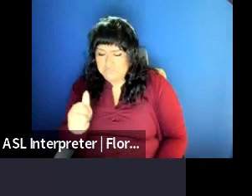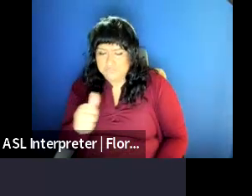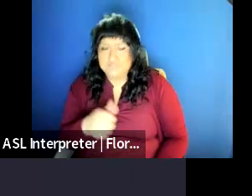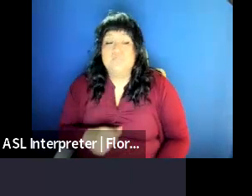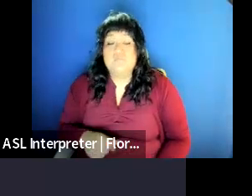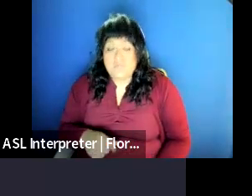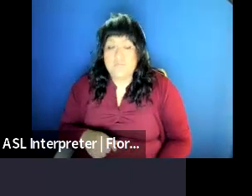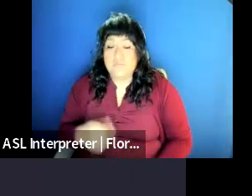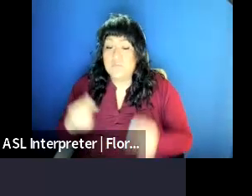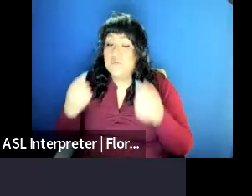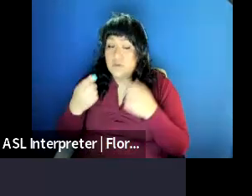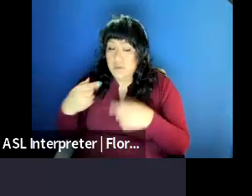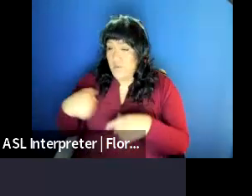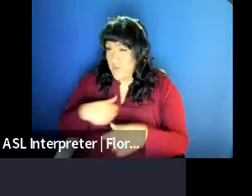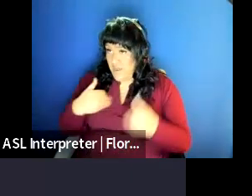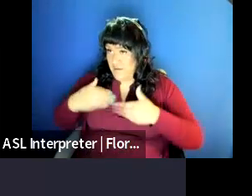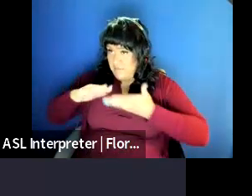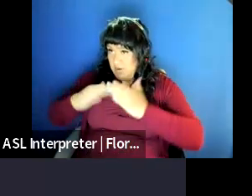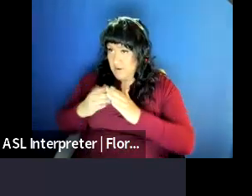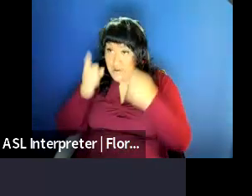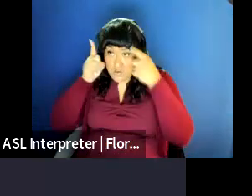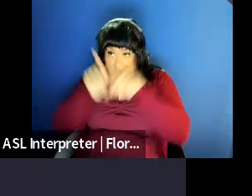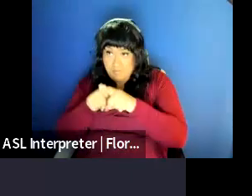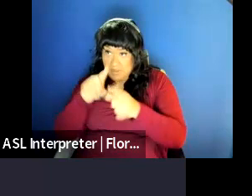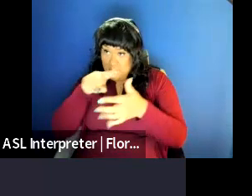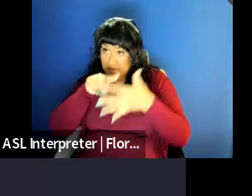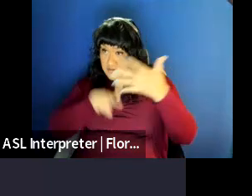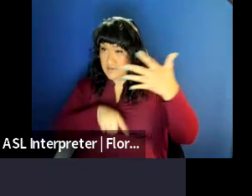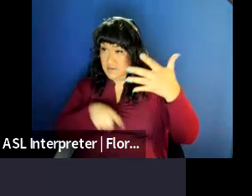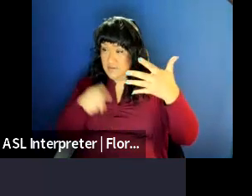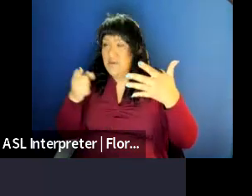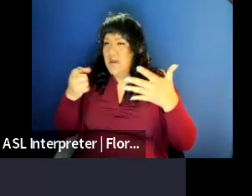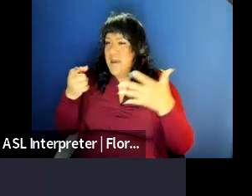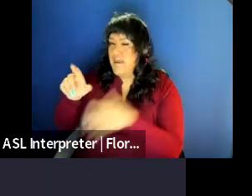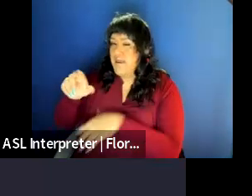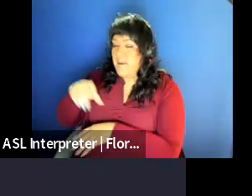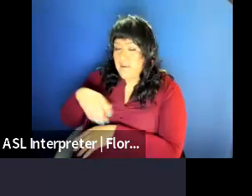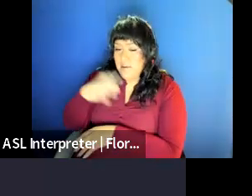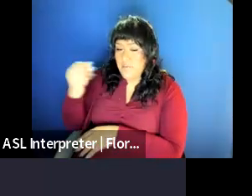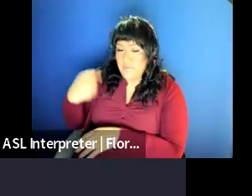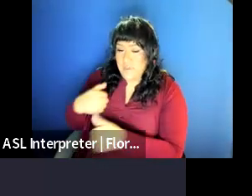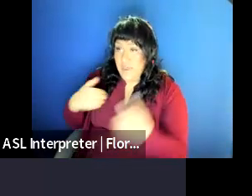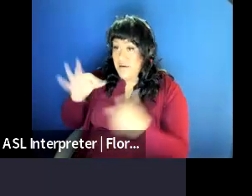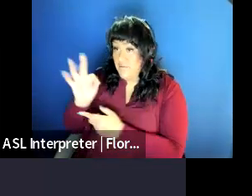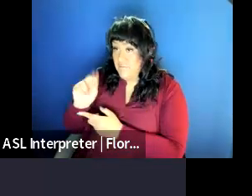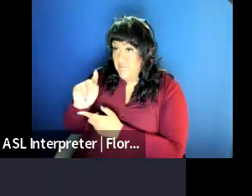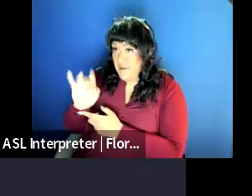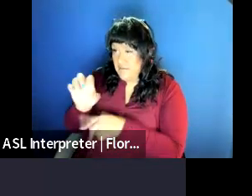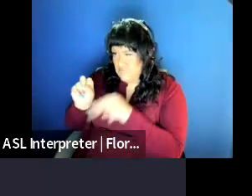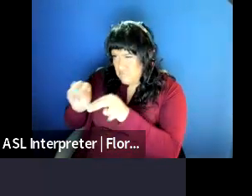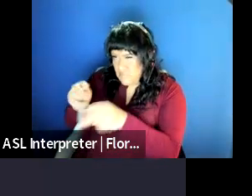the chat, and we have a team member, Frankie, who is kind of here to moderate and uplift these agreements in the chat space if